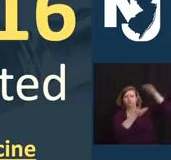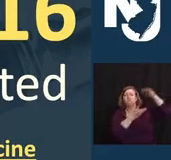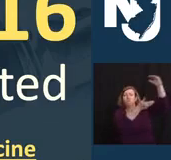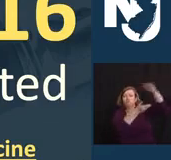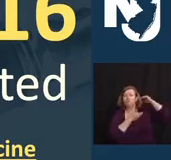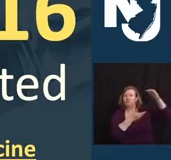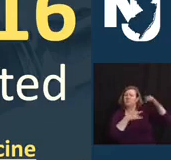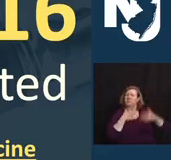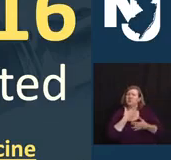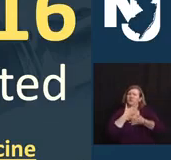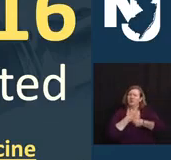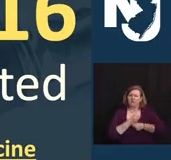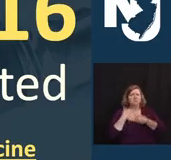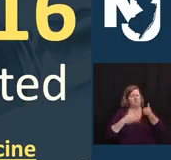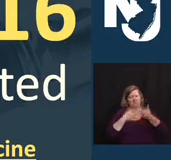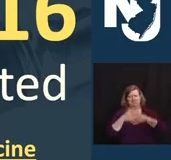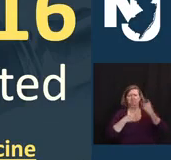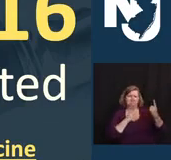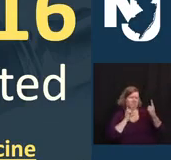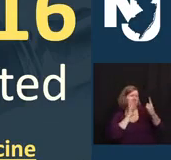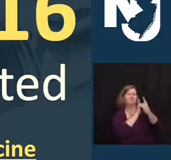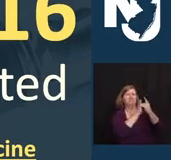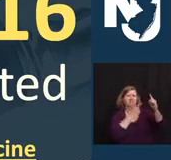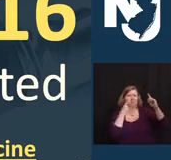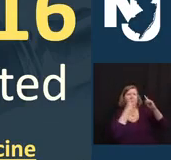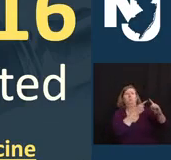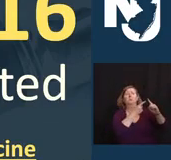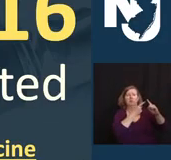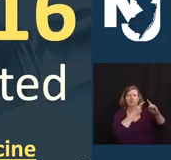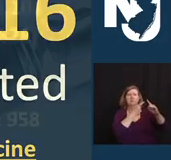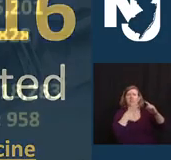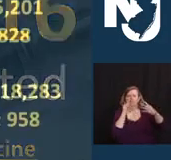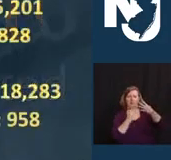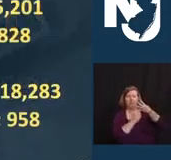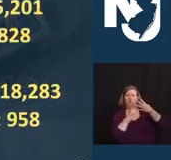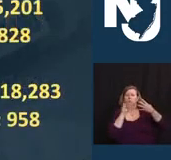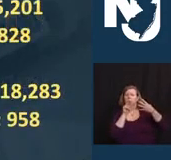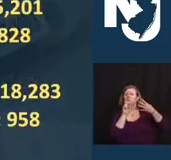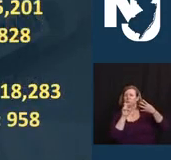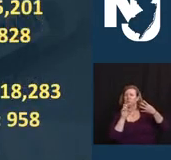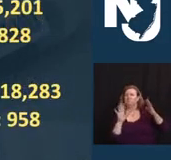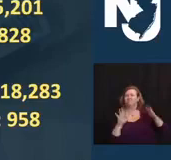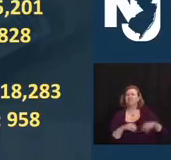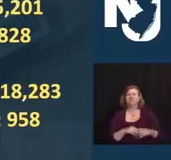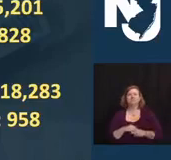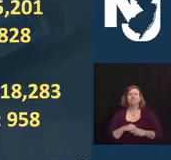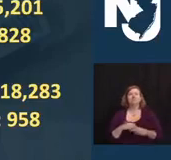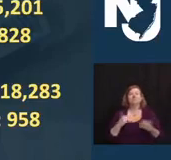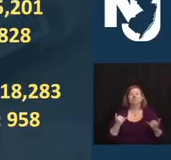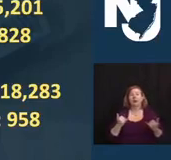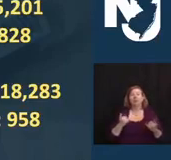still meet our June 30th vaccination goals. We are reporting today an additional